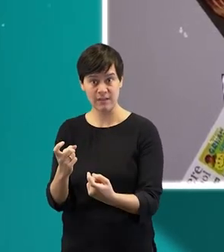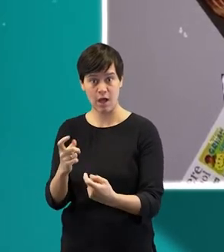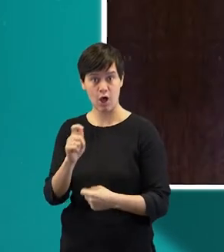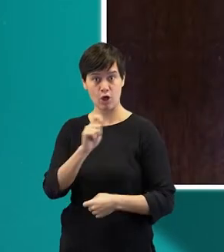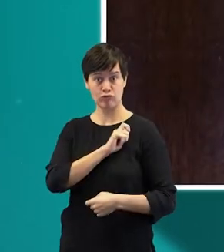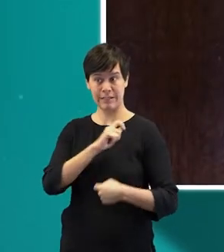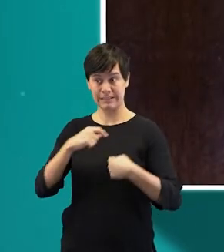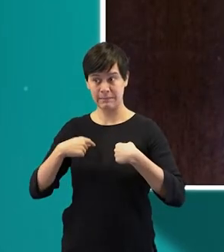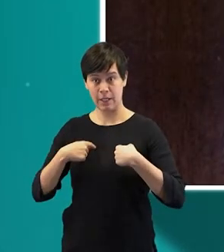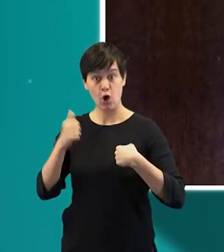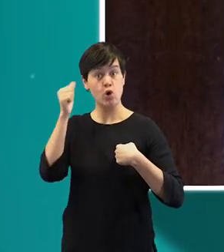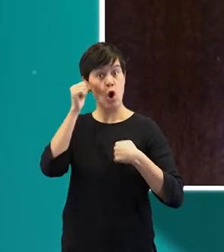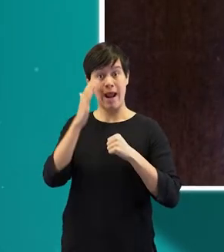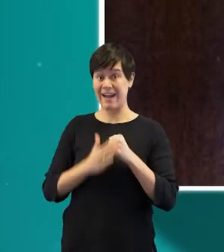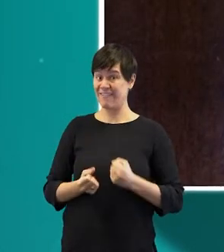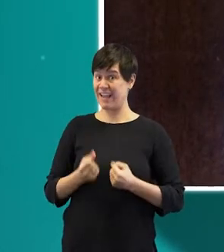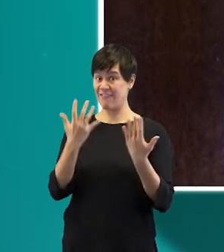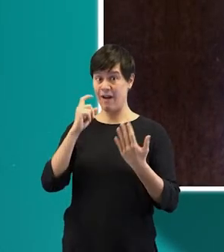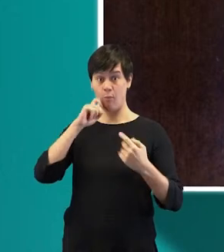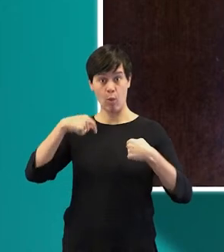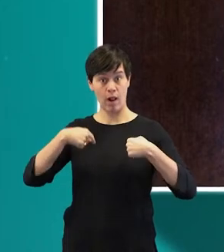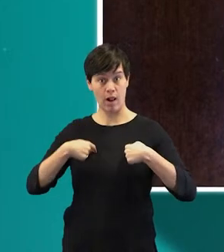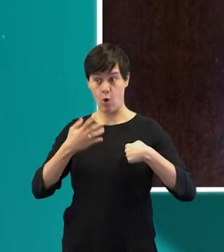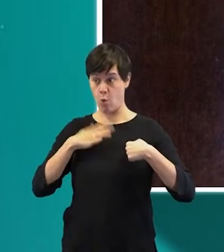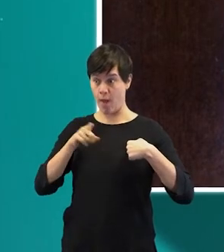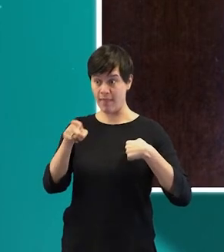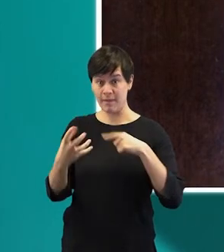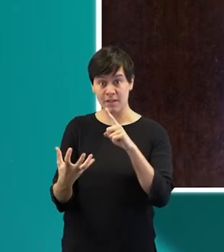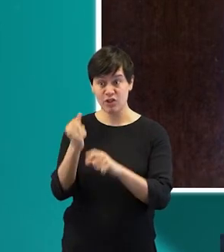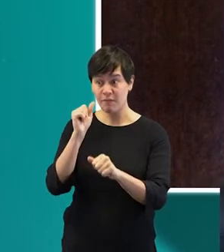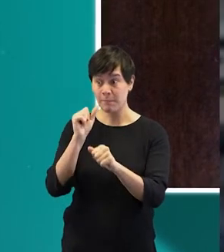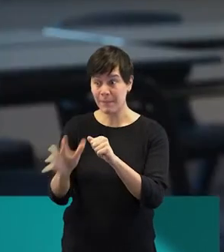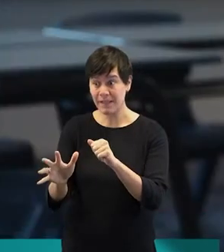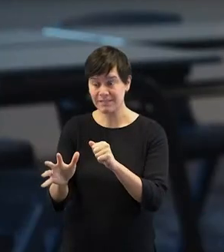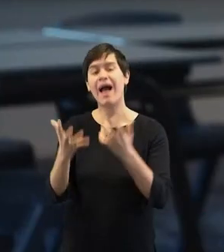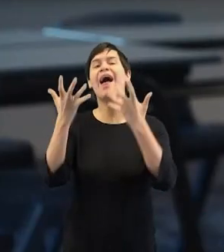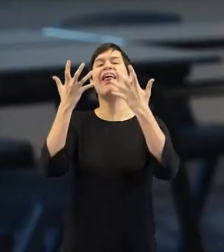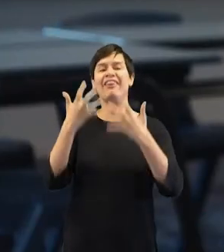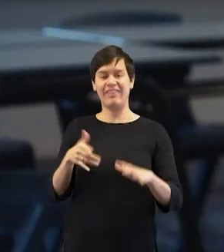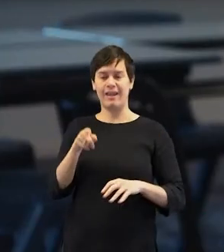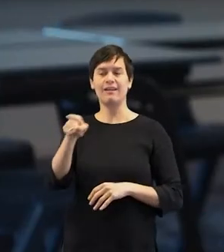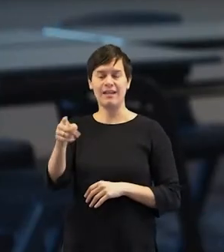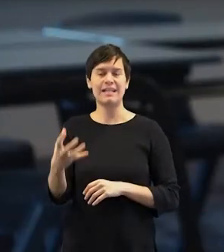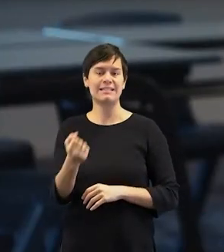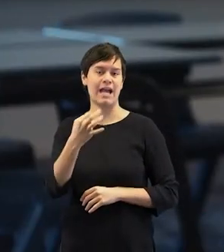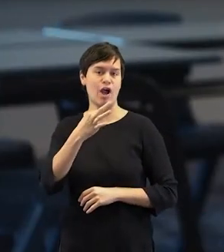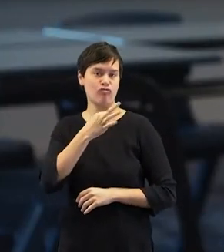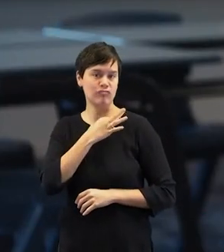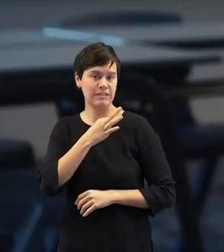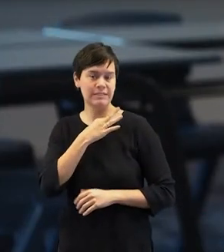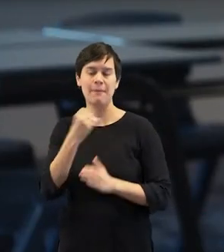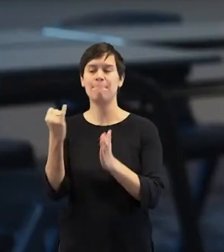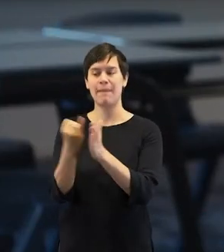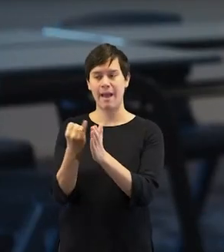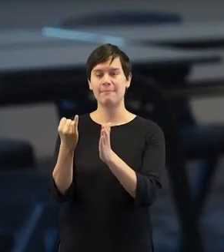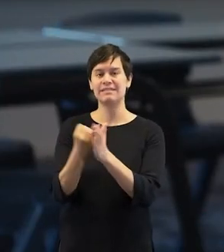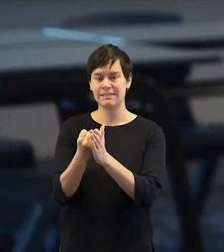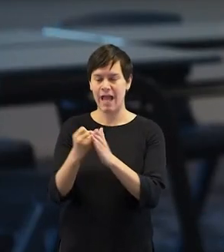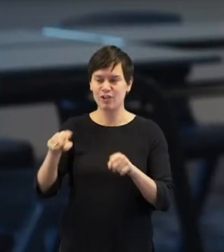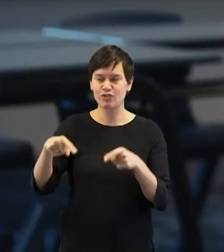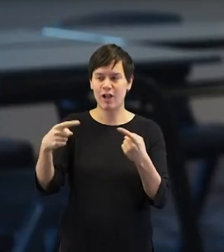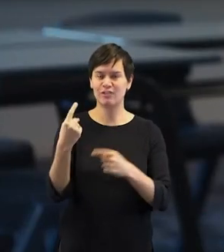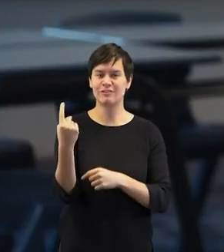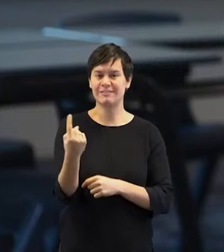that I will never give up on them and want them to achieve the very best they can. I can't expect them to take risks, to make mistakes, to